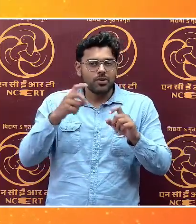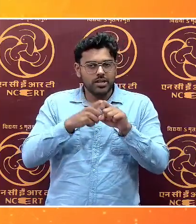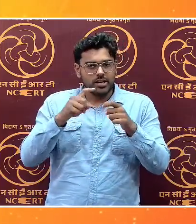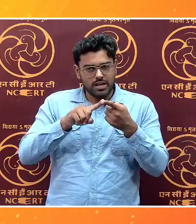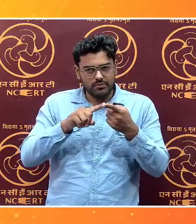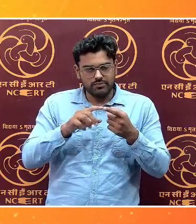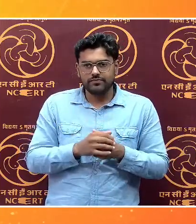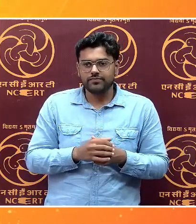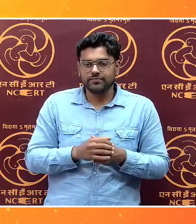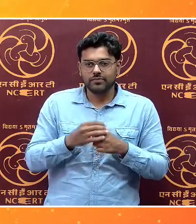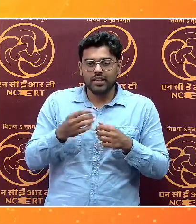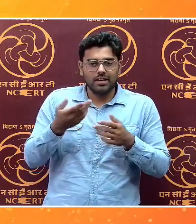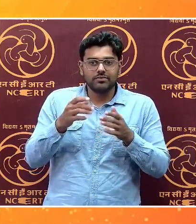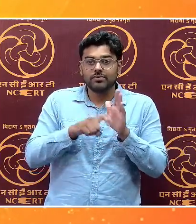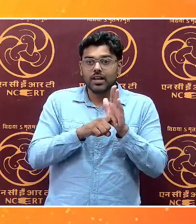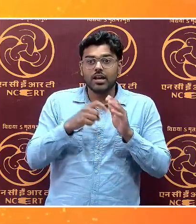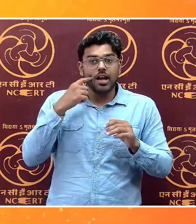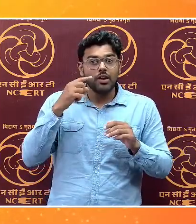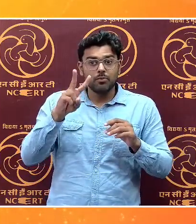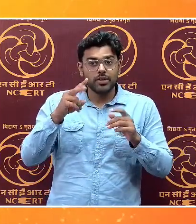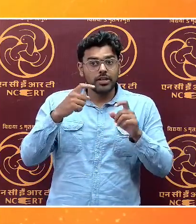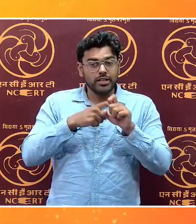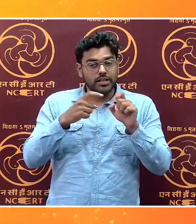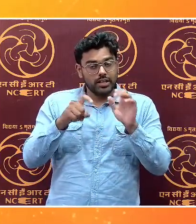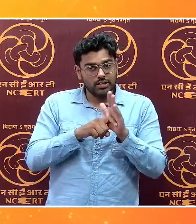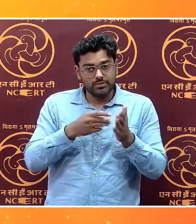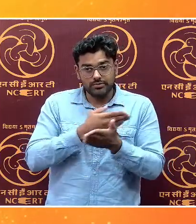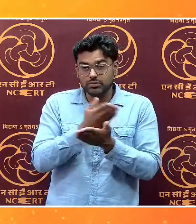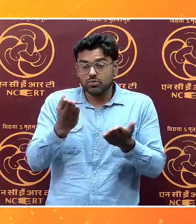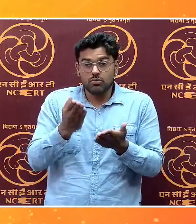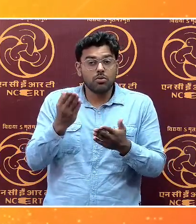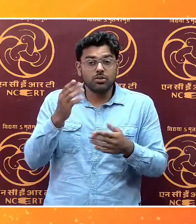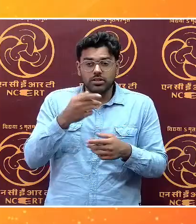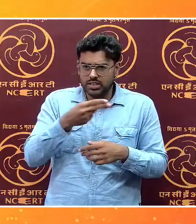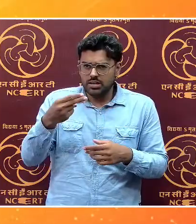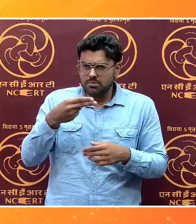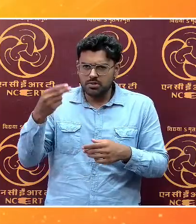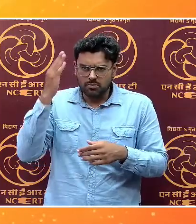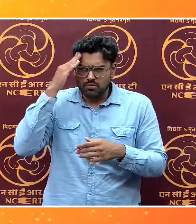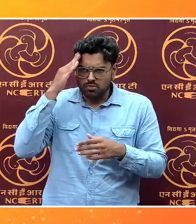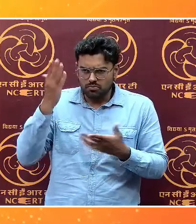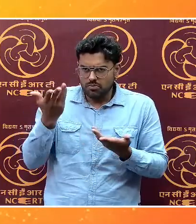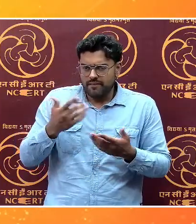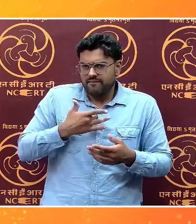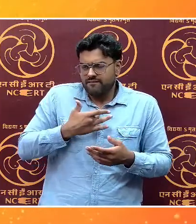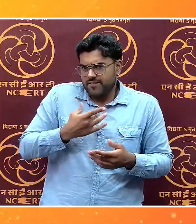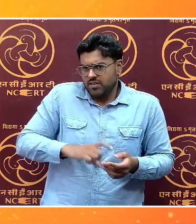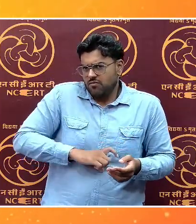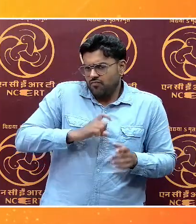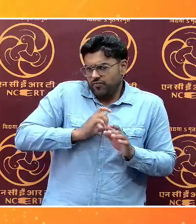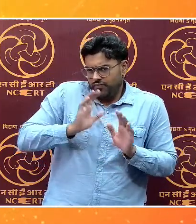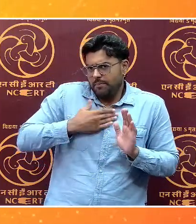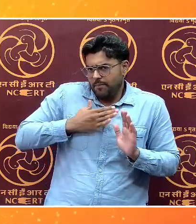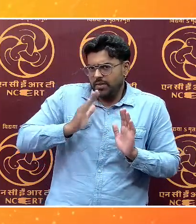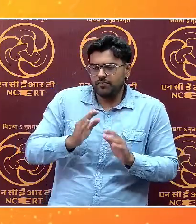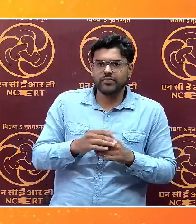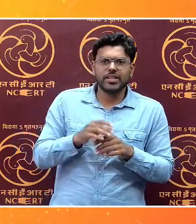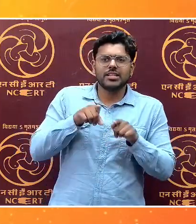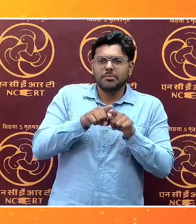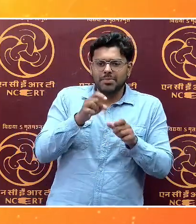know, dear children? And I'm damn confident that you must be knowing the names of like